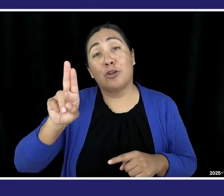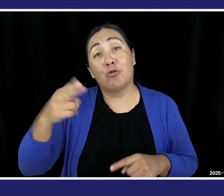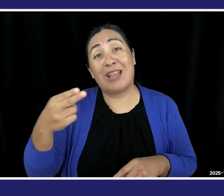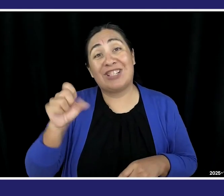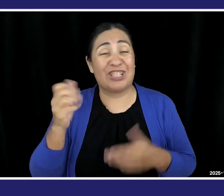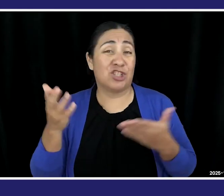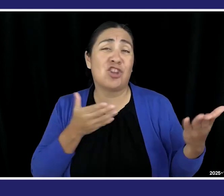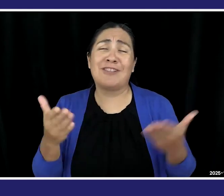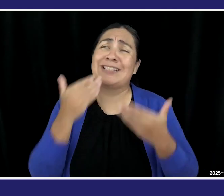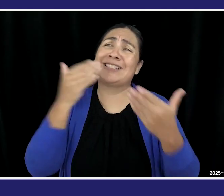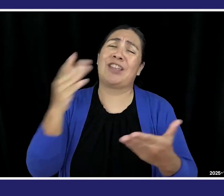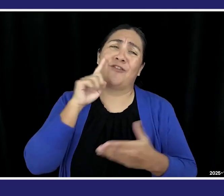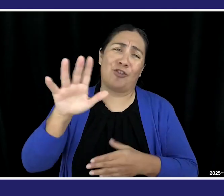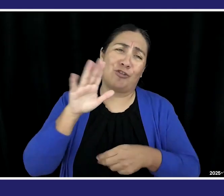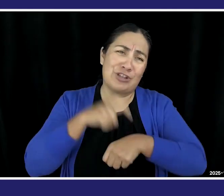you so much for the time.